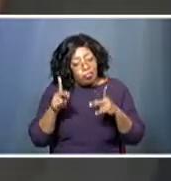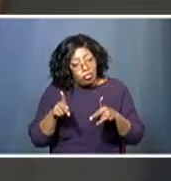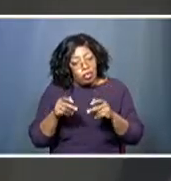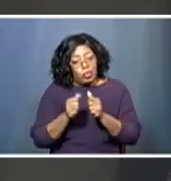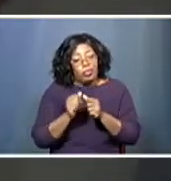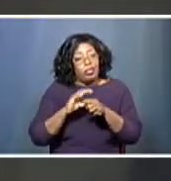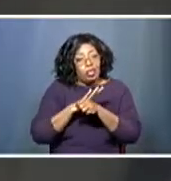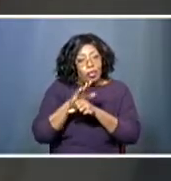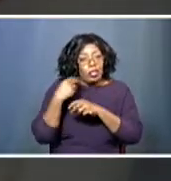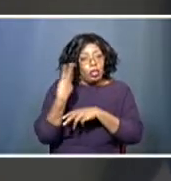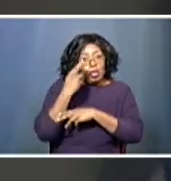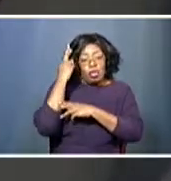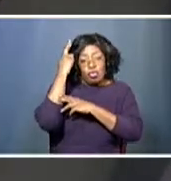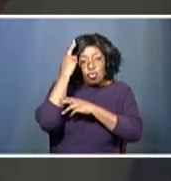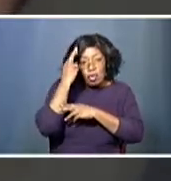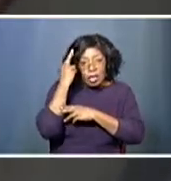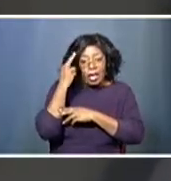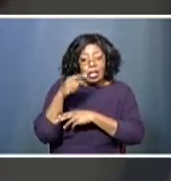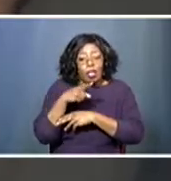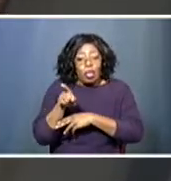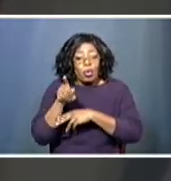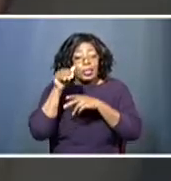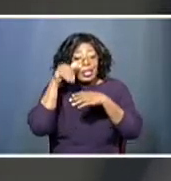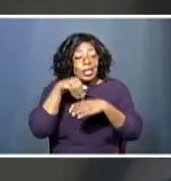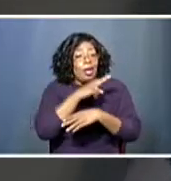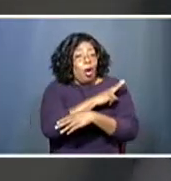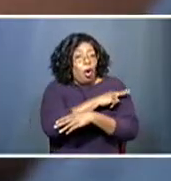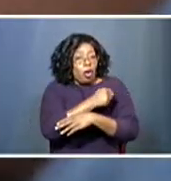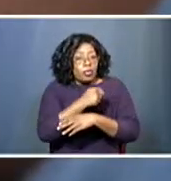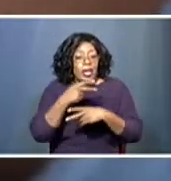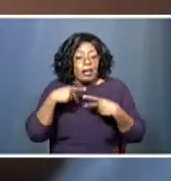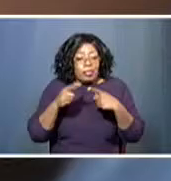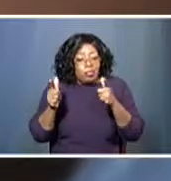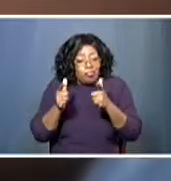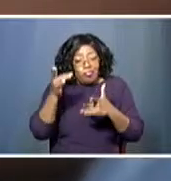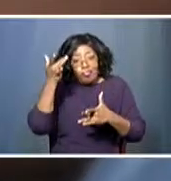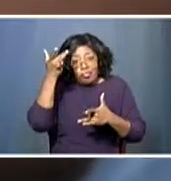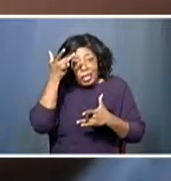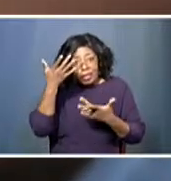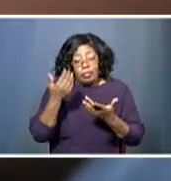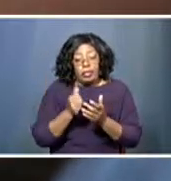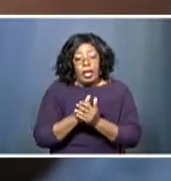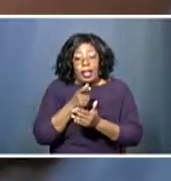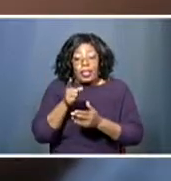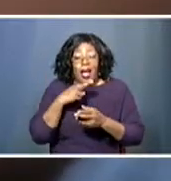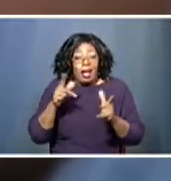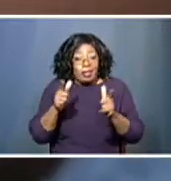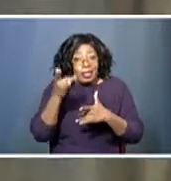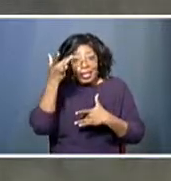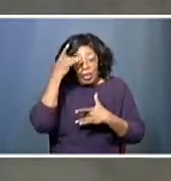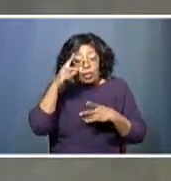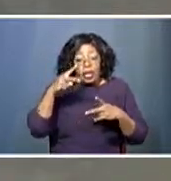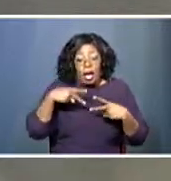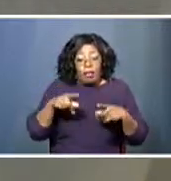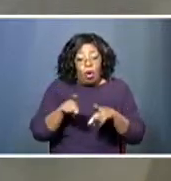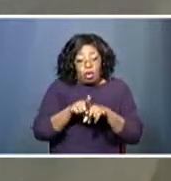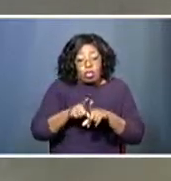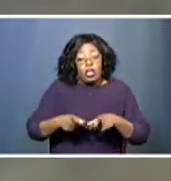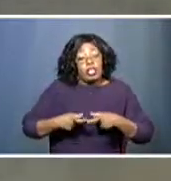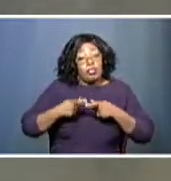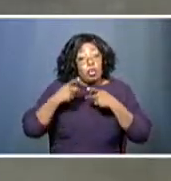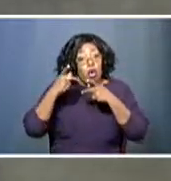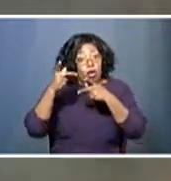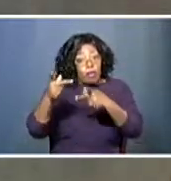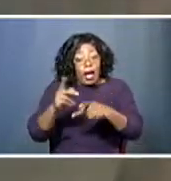we realize that those who are in hospital, they have to be moderately ill. And because they're moderately ill, we must be able to provide the care